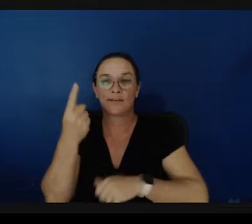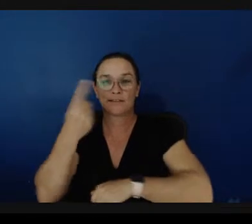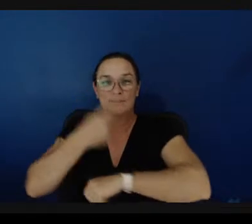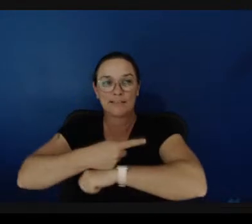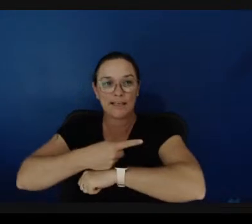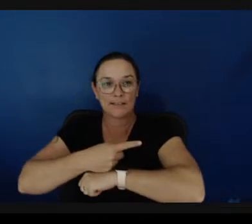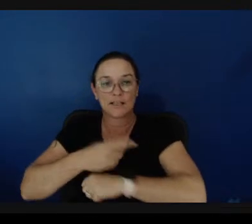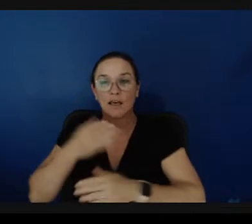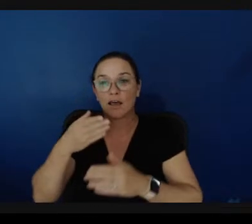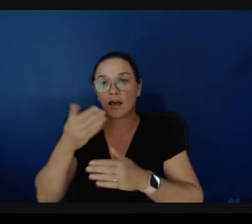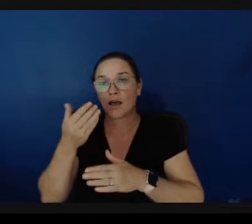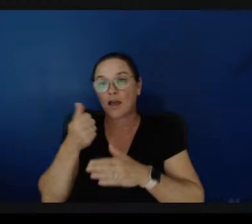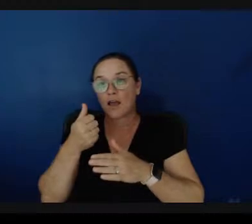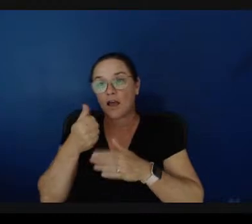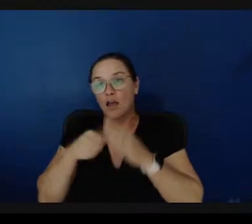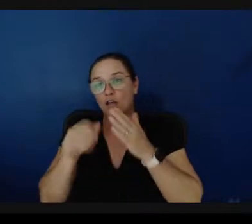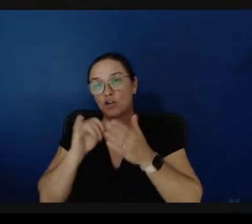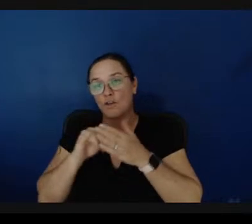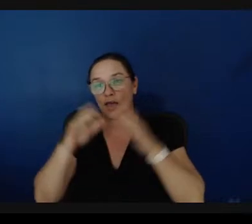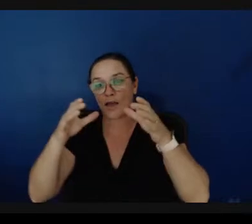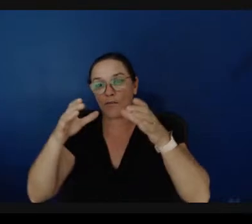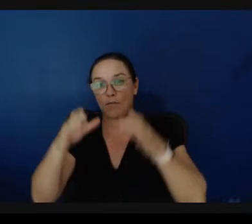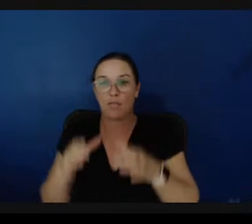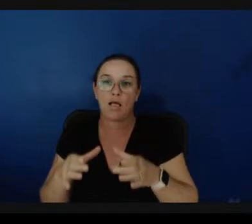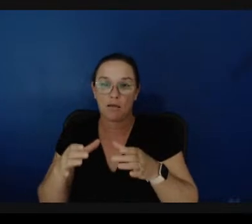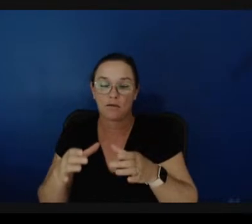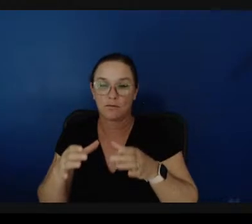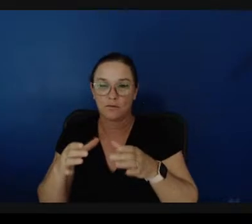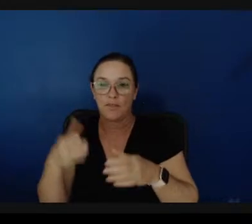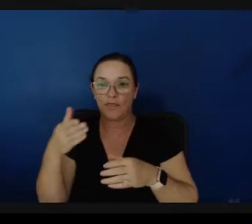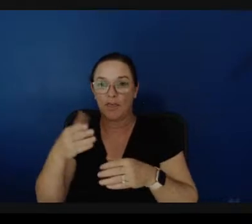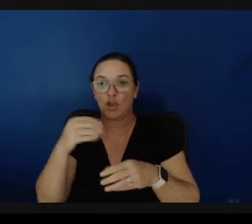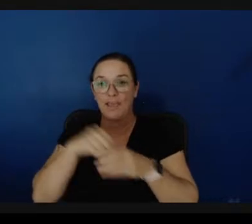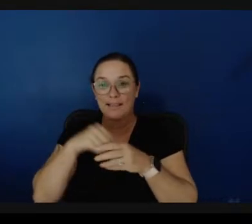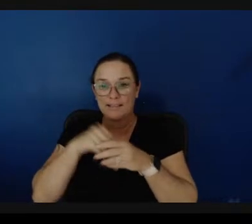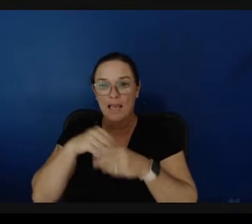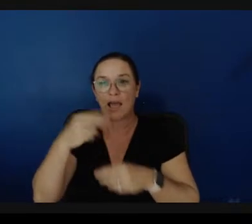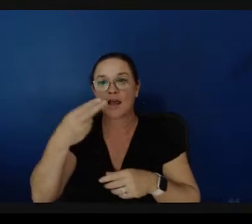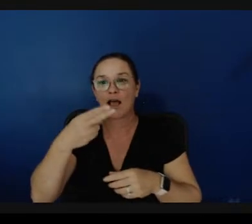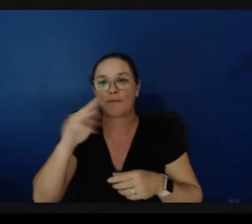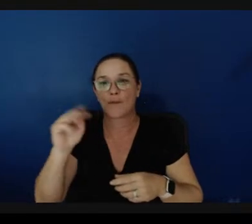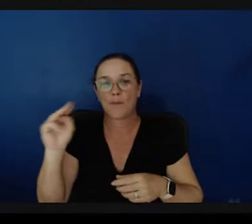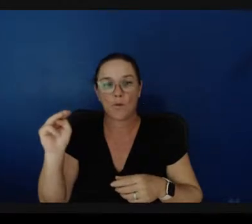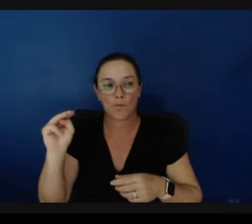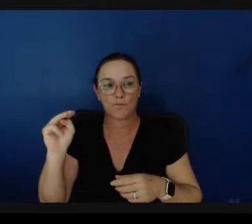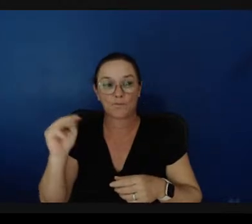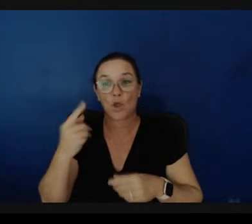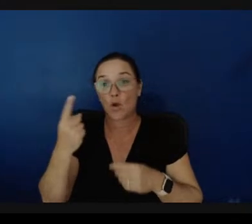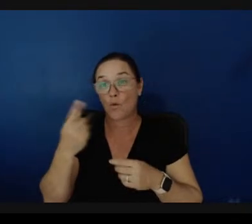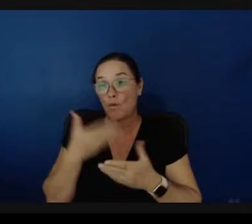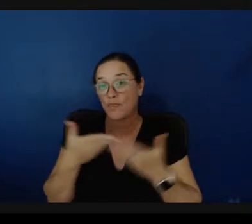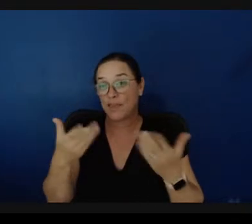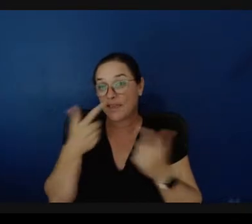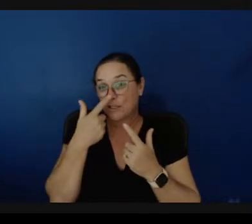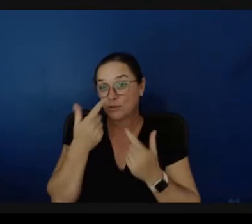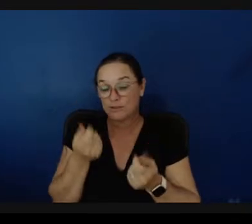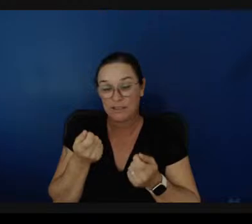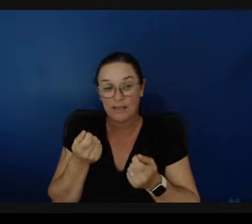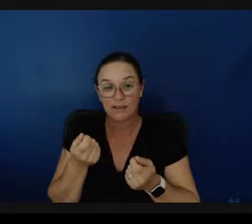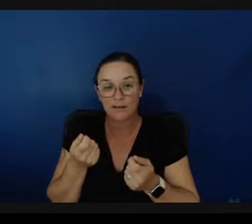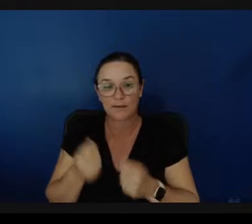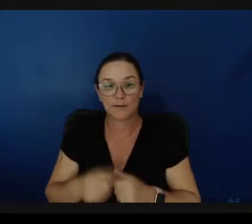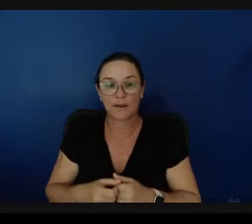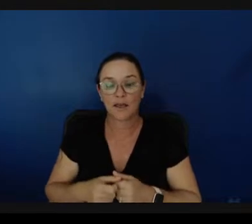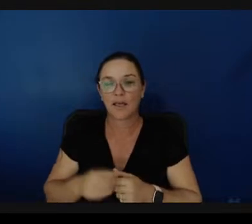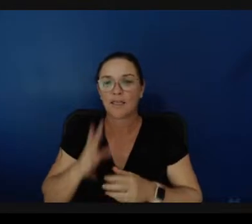underneath that downdrop block area here within the pit of Maunaulu. And one interesting thing to me is that we've heard in the past USGS talk about the